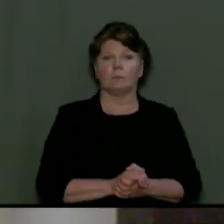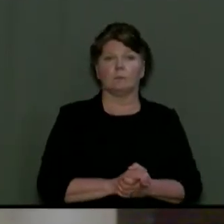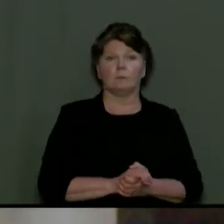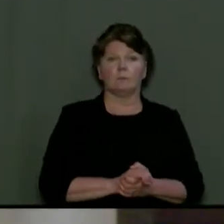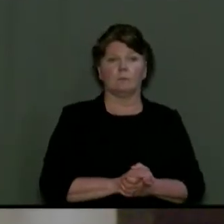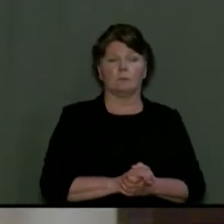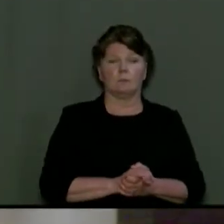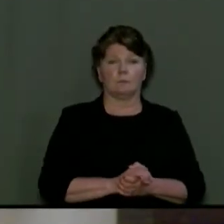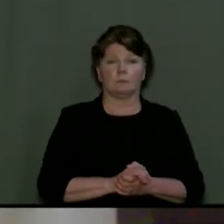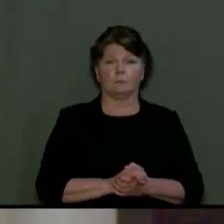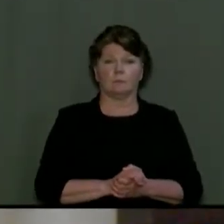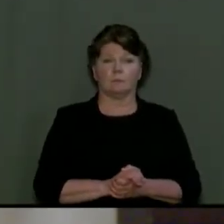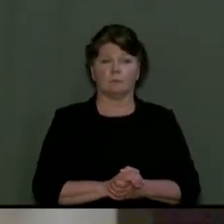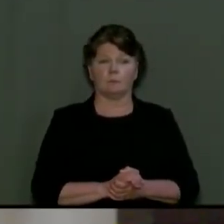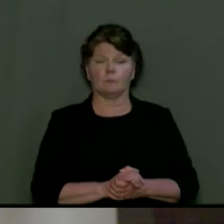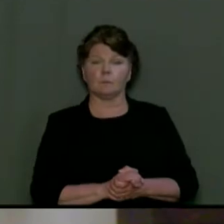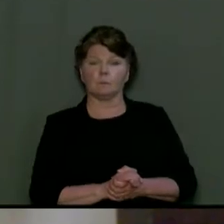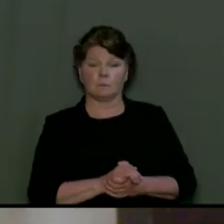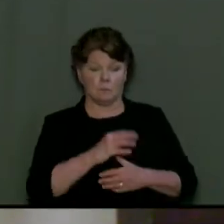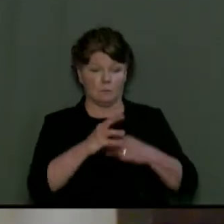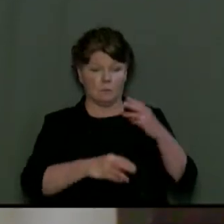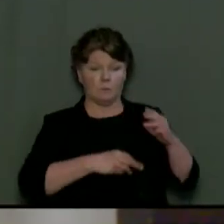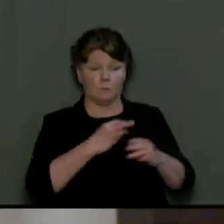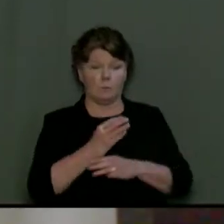The world is going to tell you,